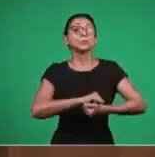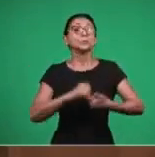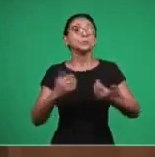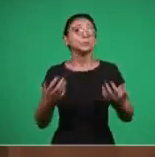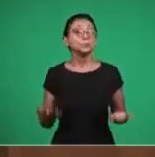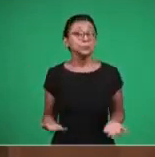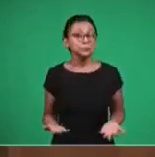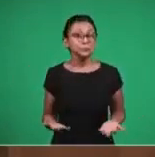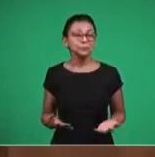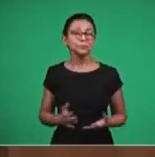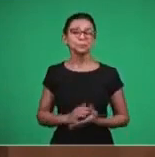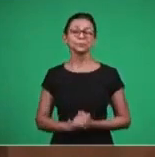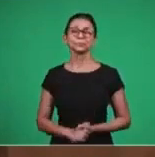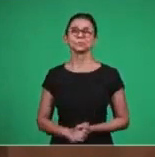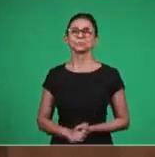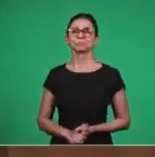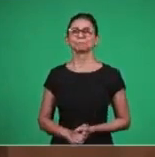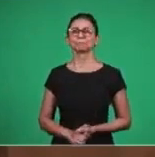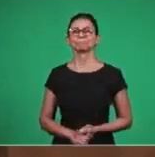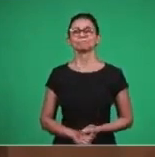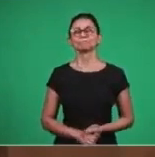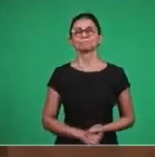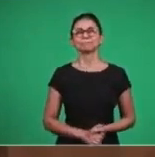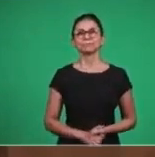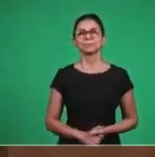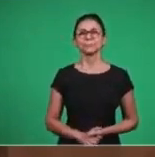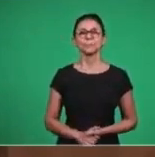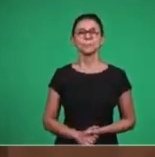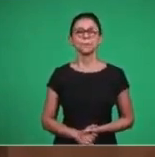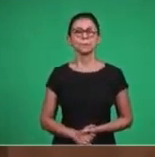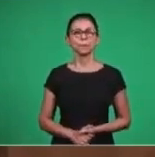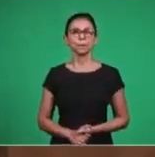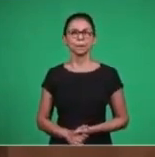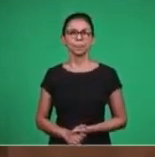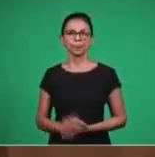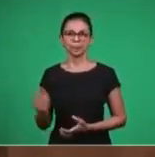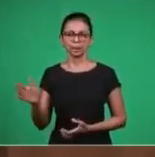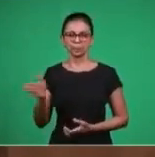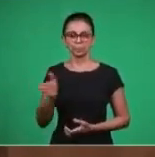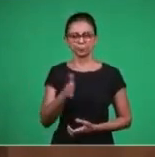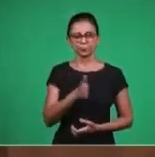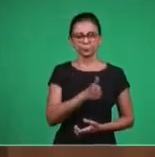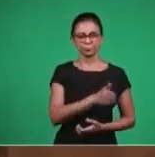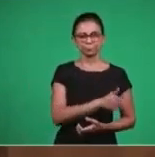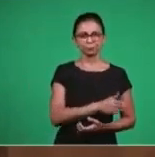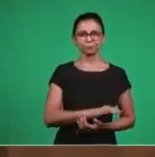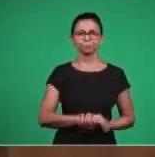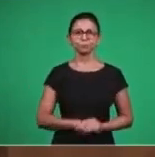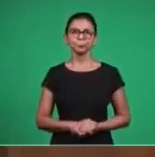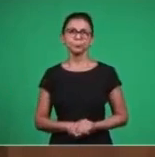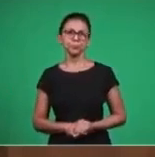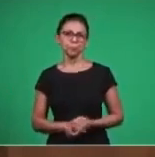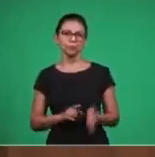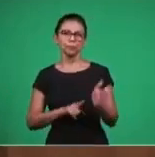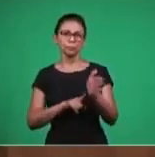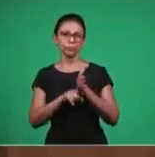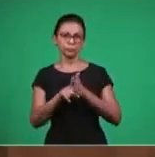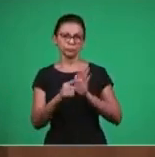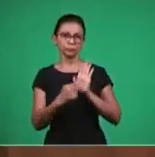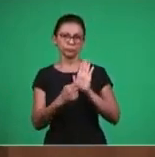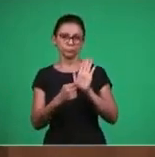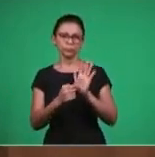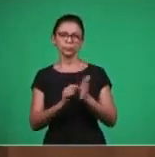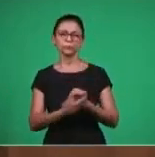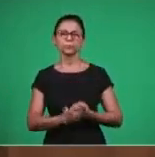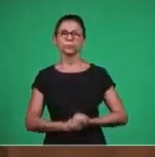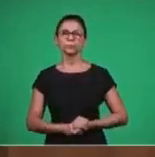this, we're in death. So now we're going to begin to the first, to the few